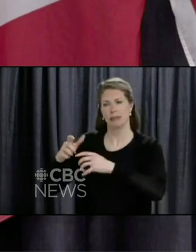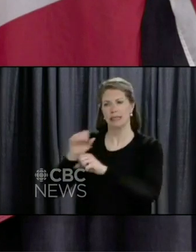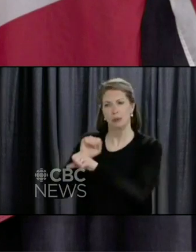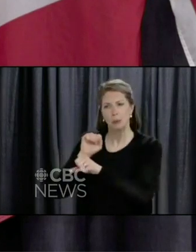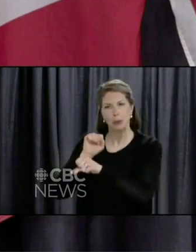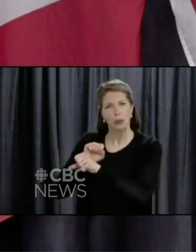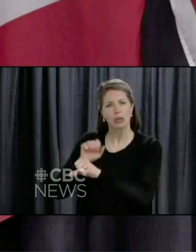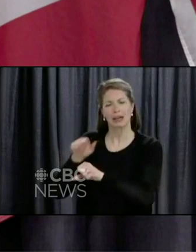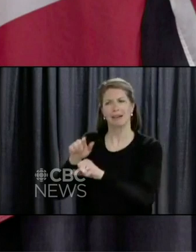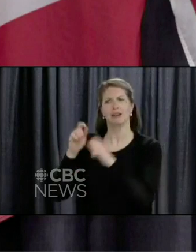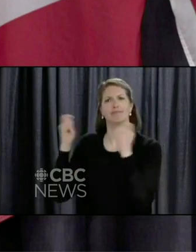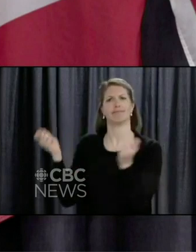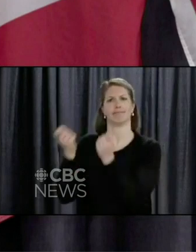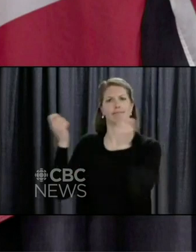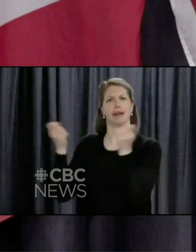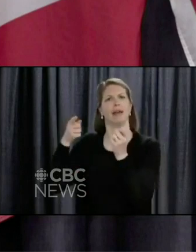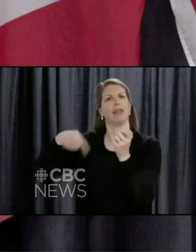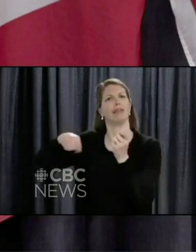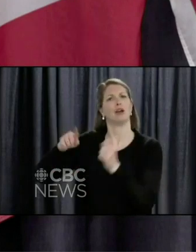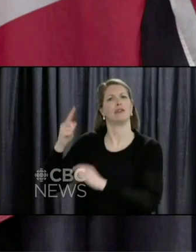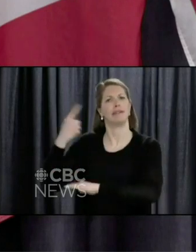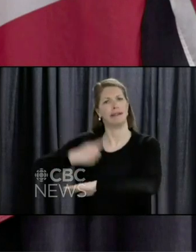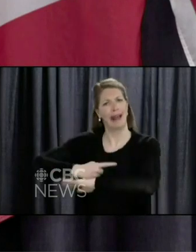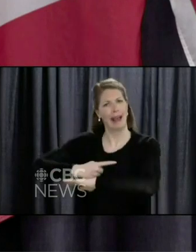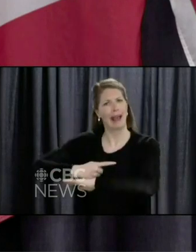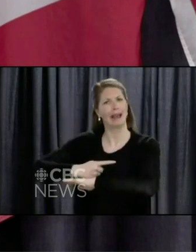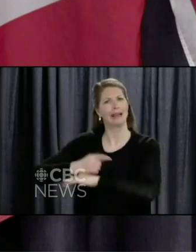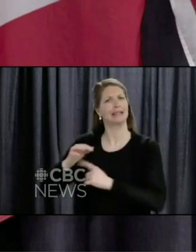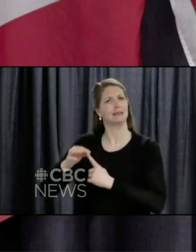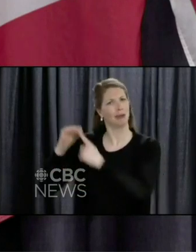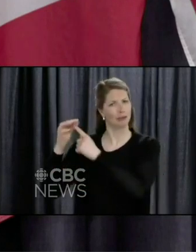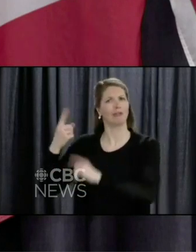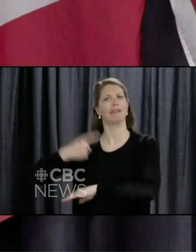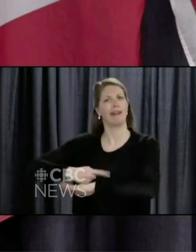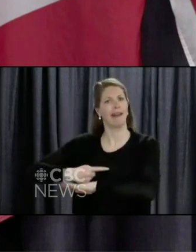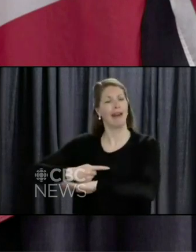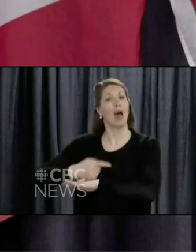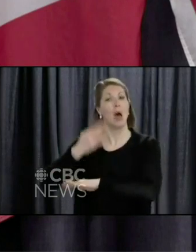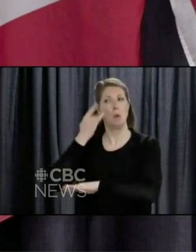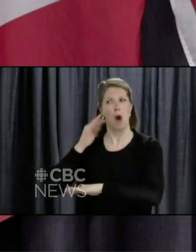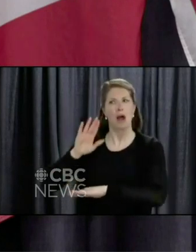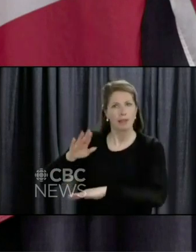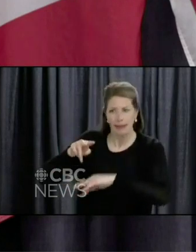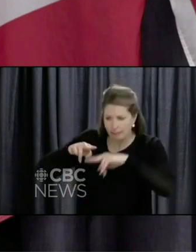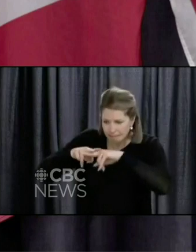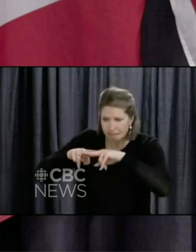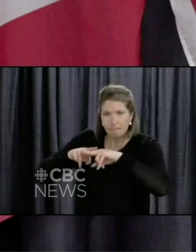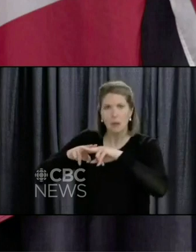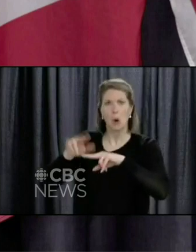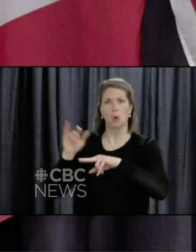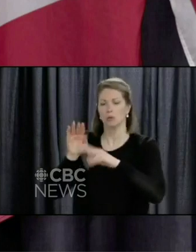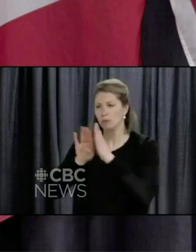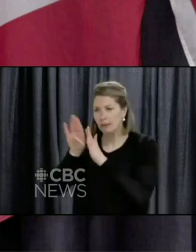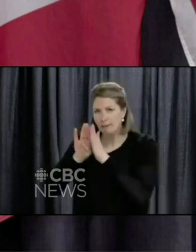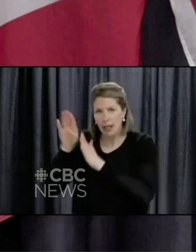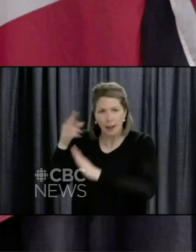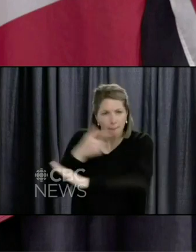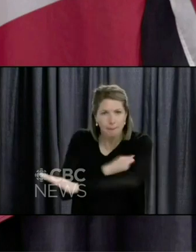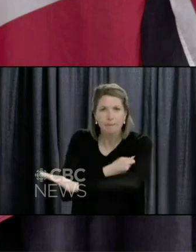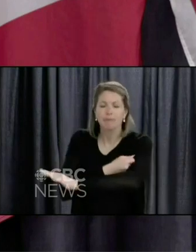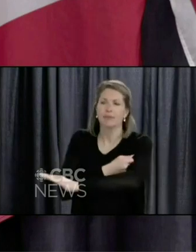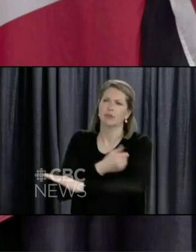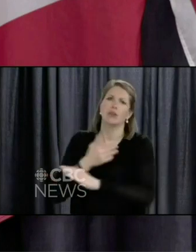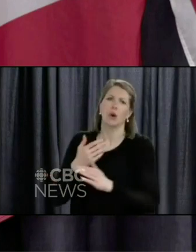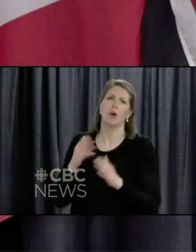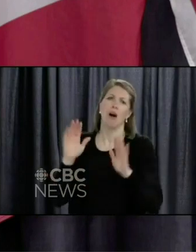and the needs of the province as we move into a new era of public health measures, I'd just like to shout